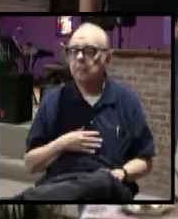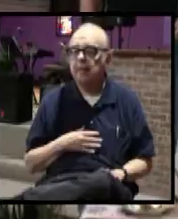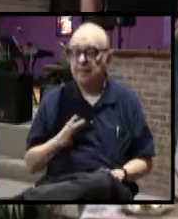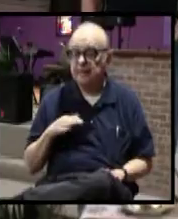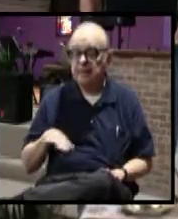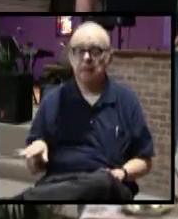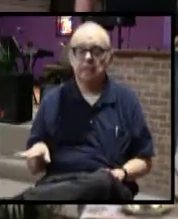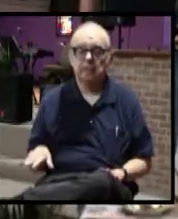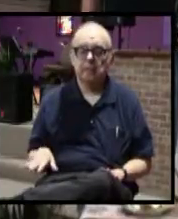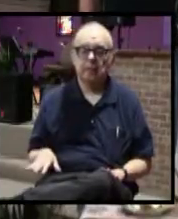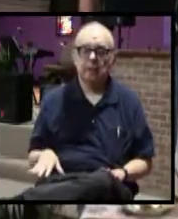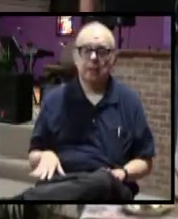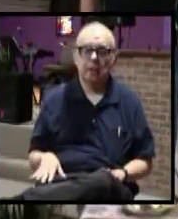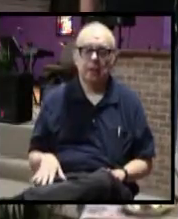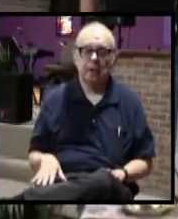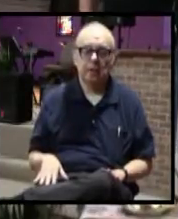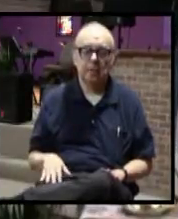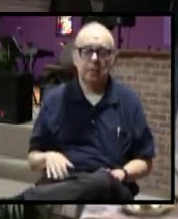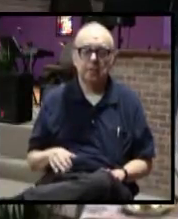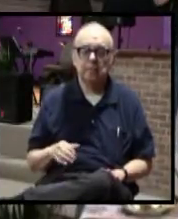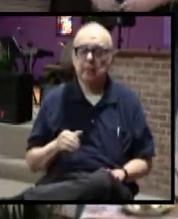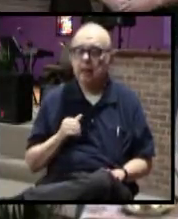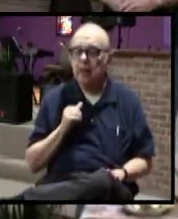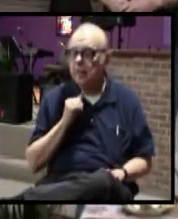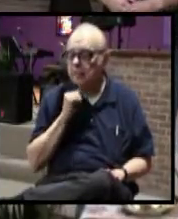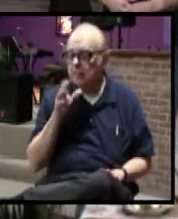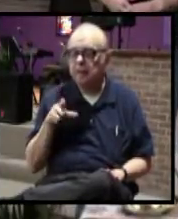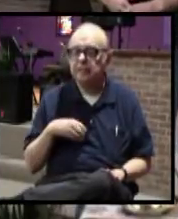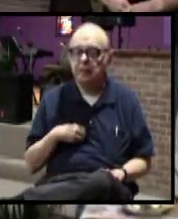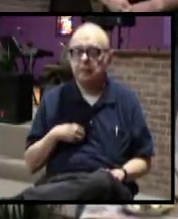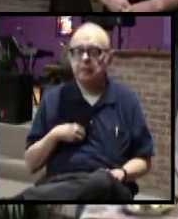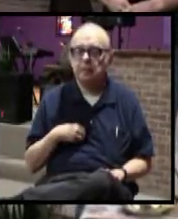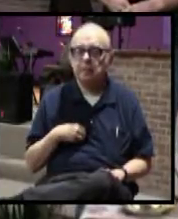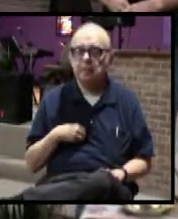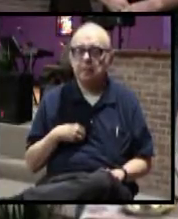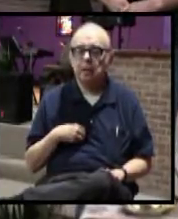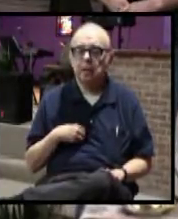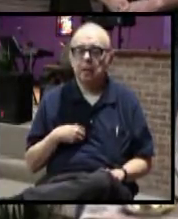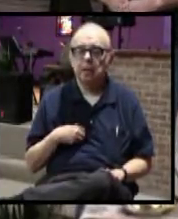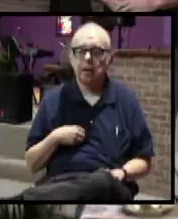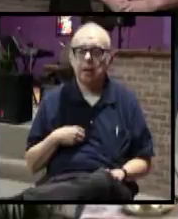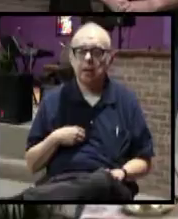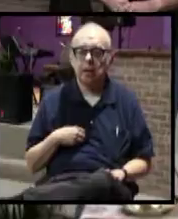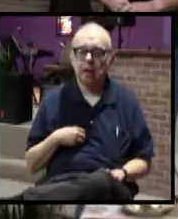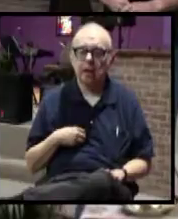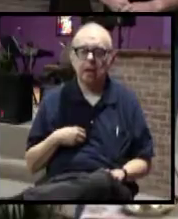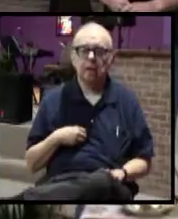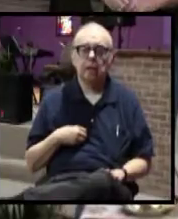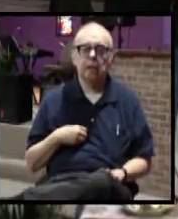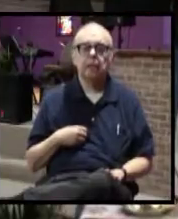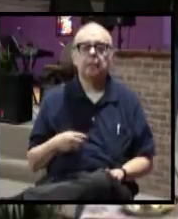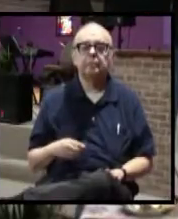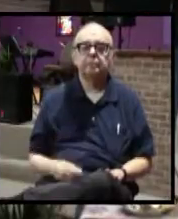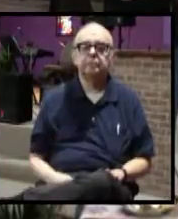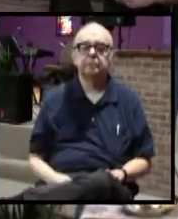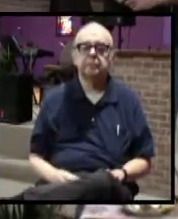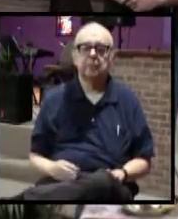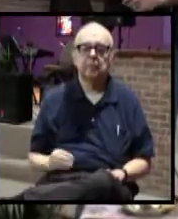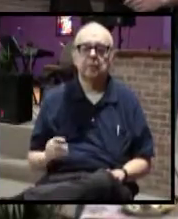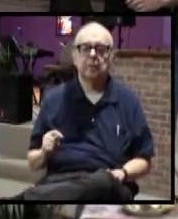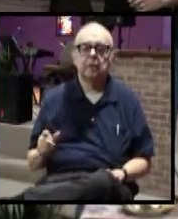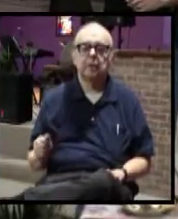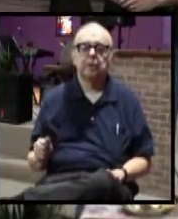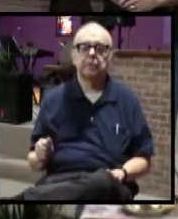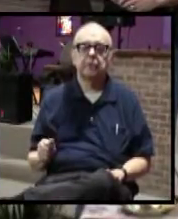And they had children. They were not ostracized. They were not an outcast. Skin color